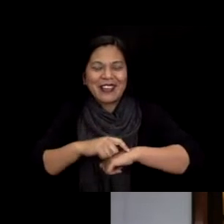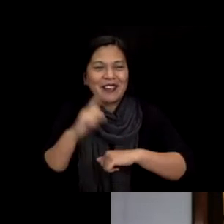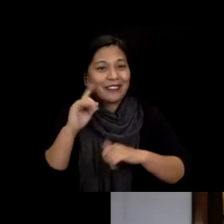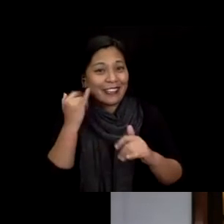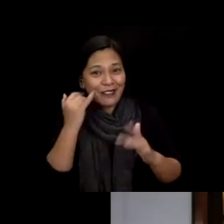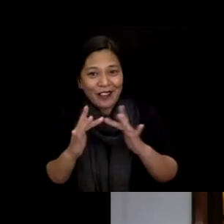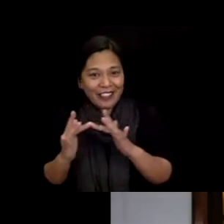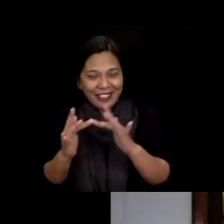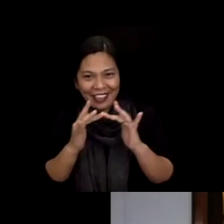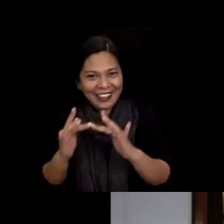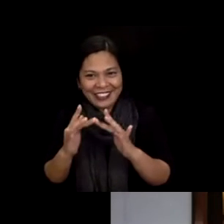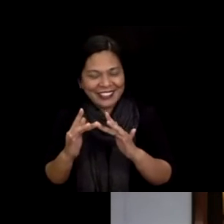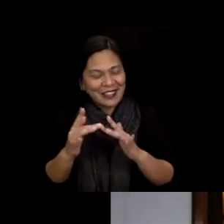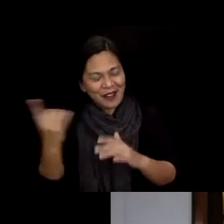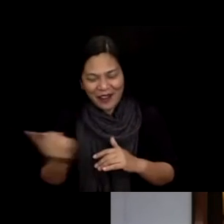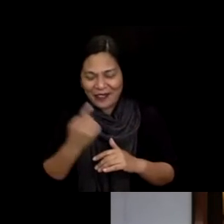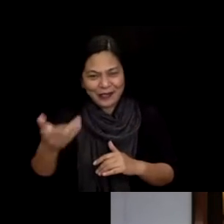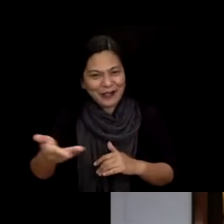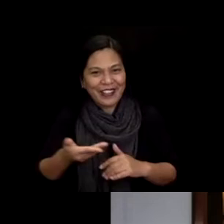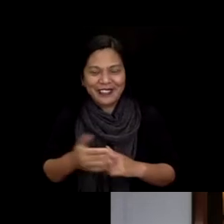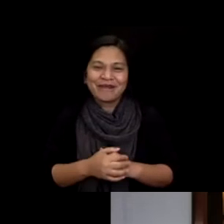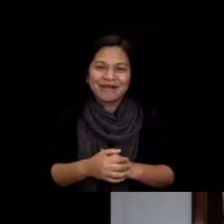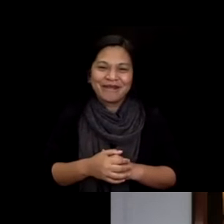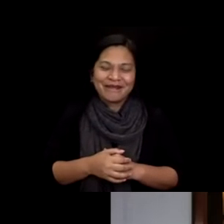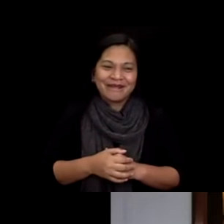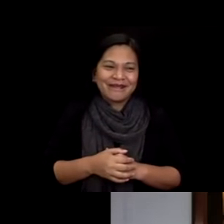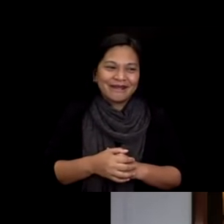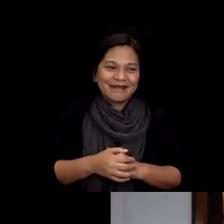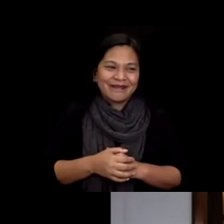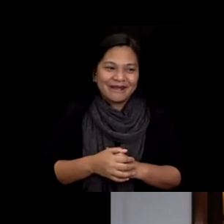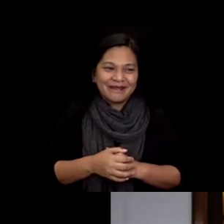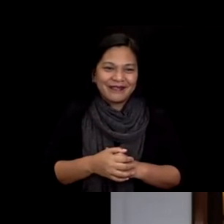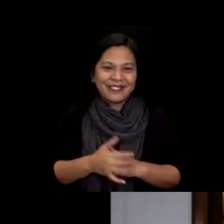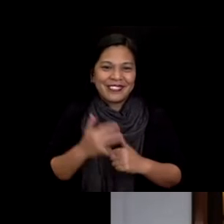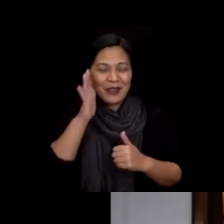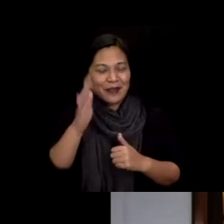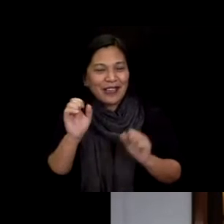that I'm involved in. So can we have a moment for the cat?